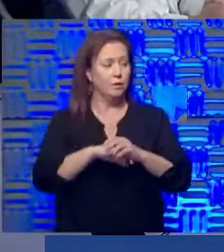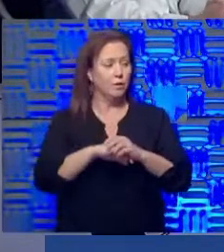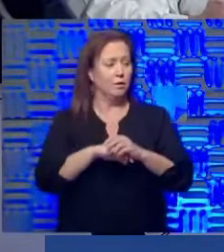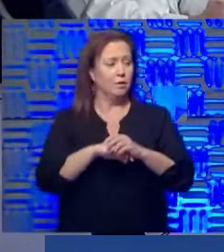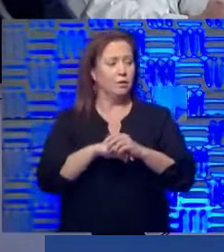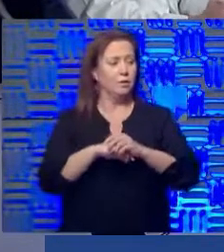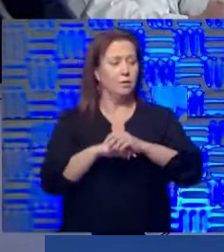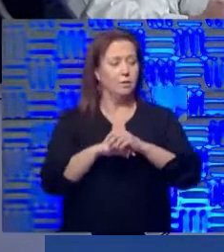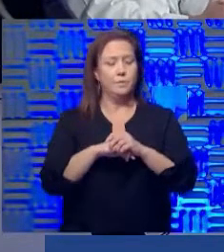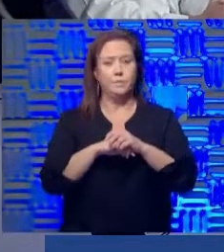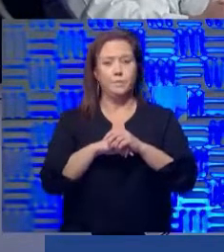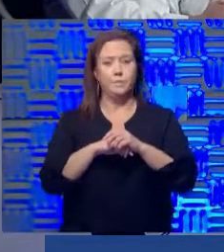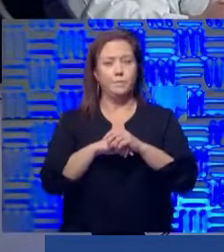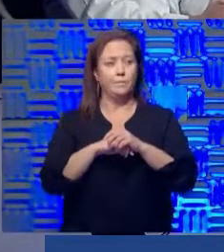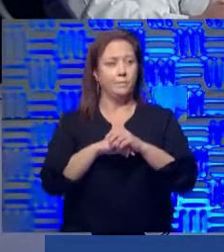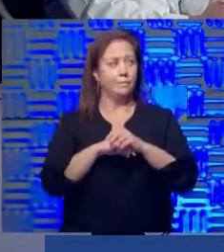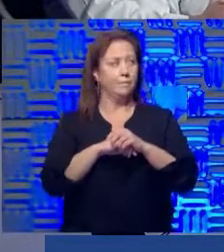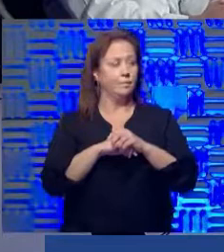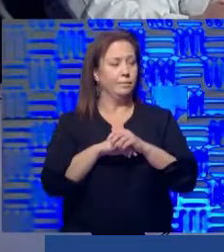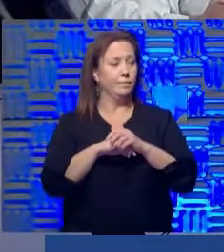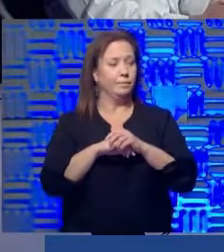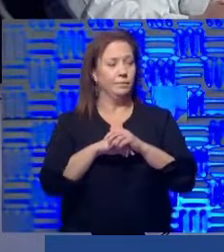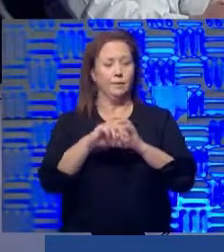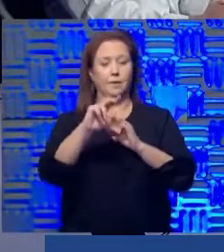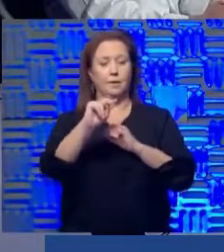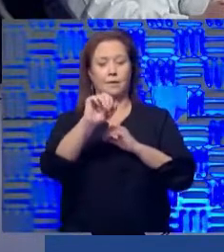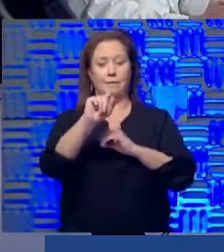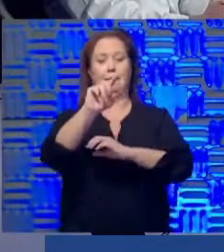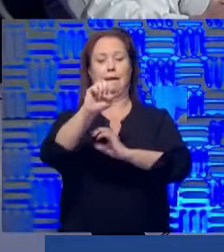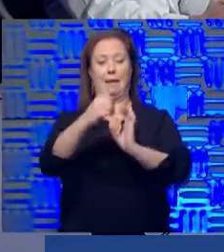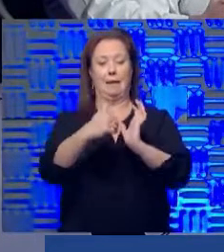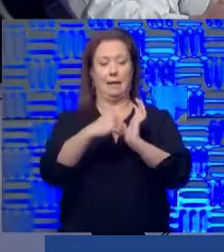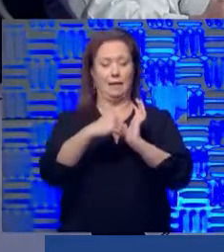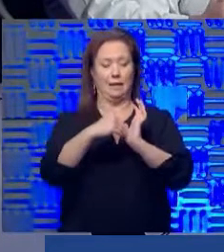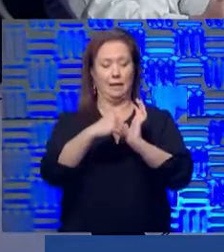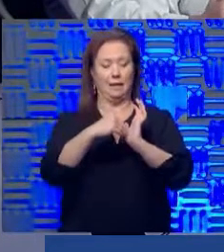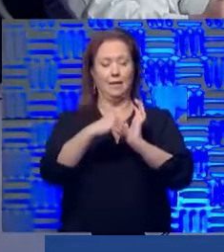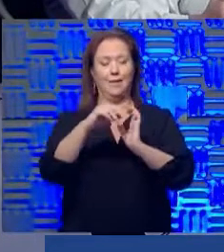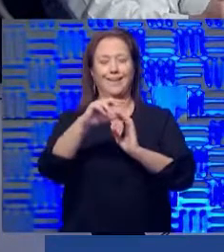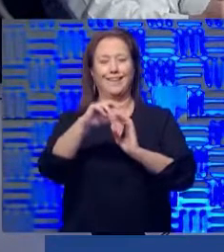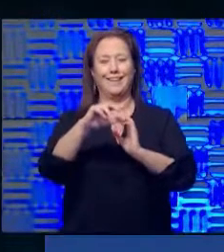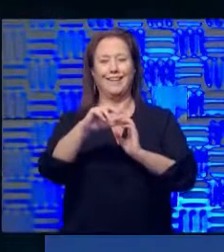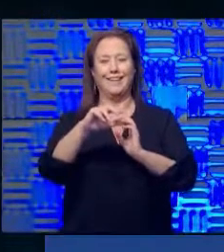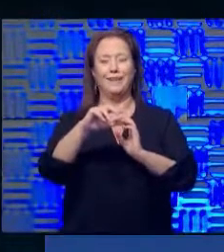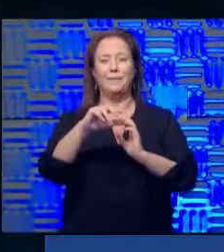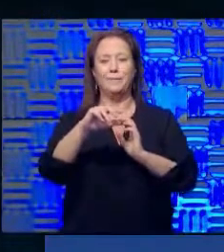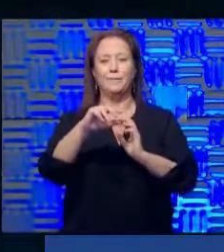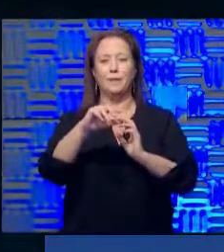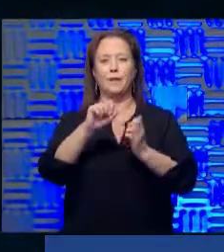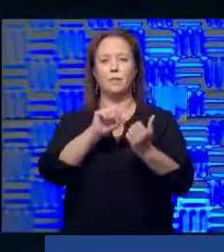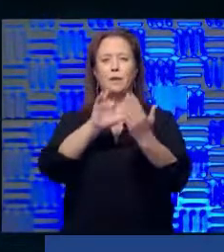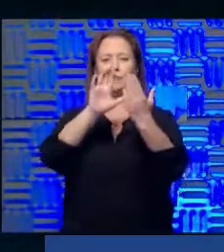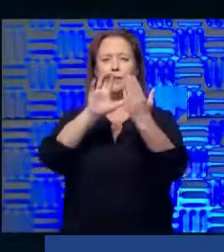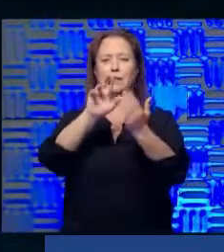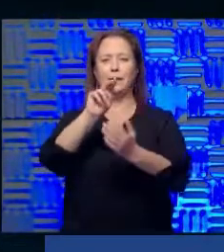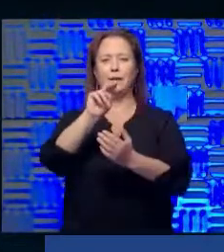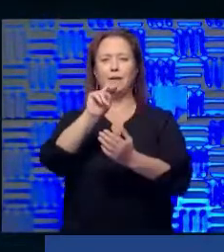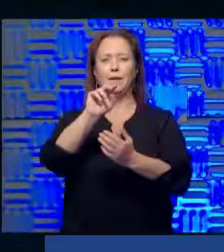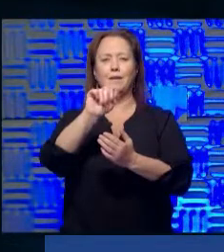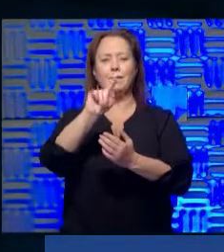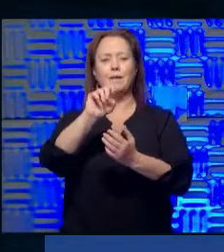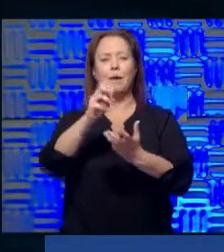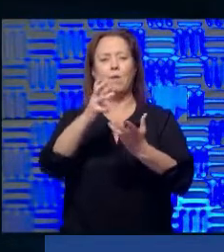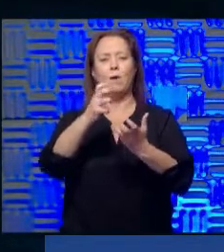one. Hi, this is Nate again. I know you've been addressing this,